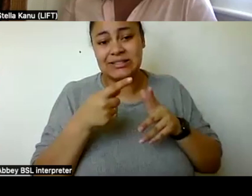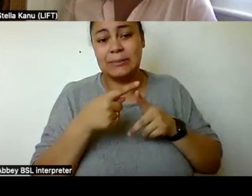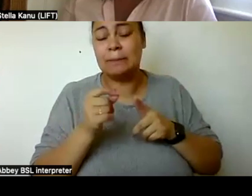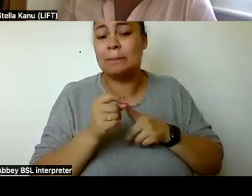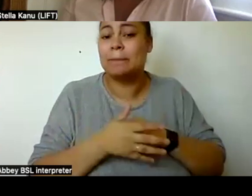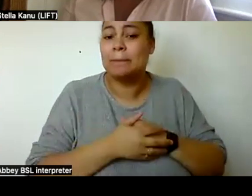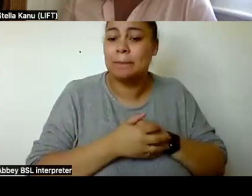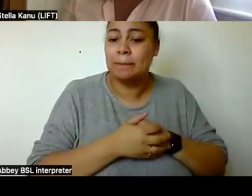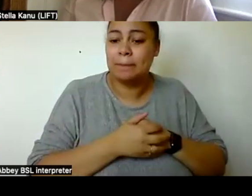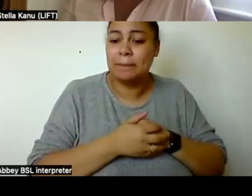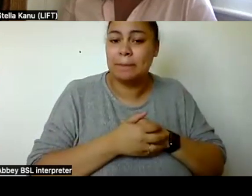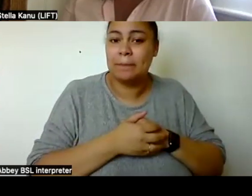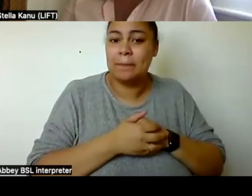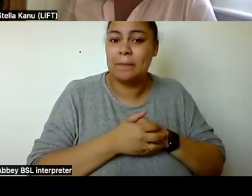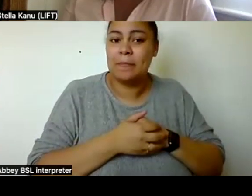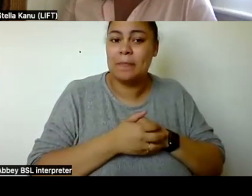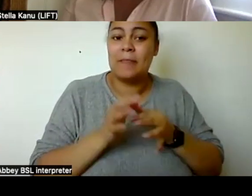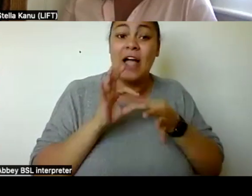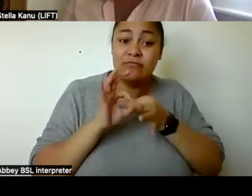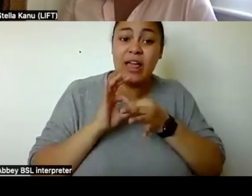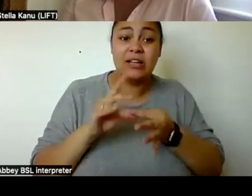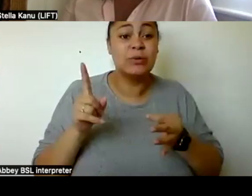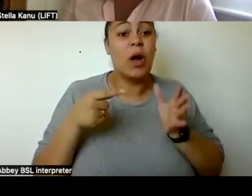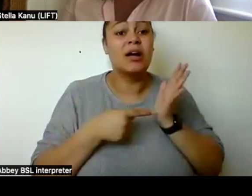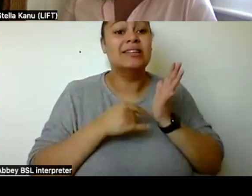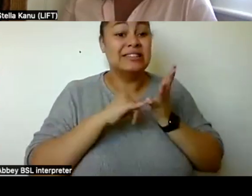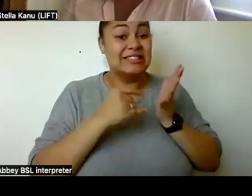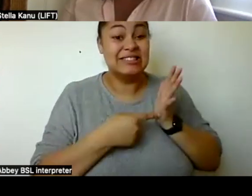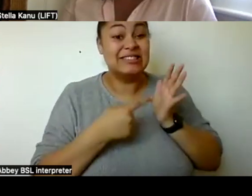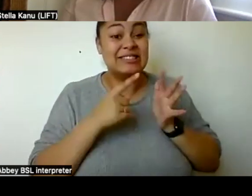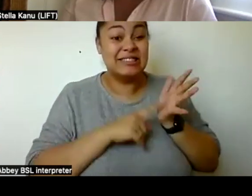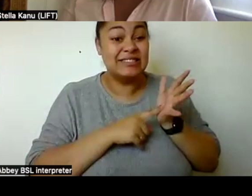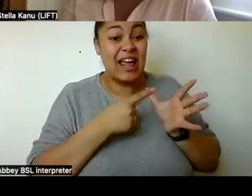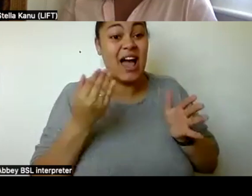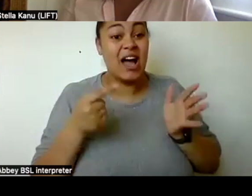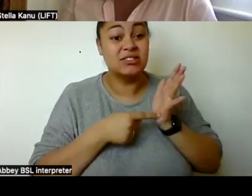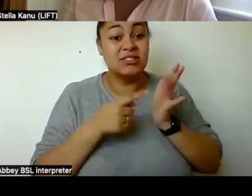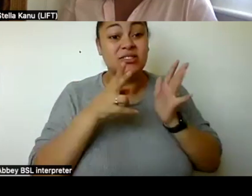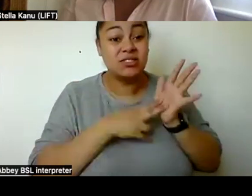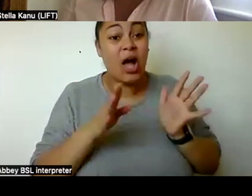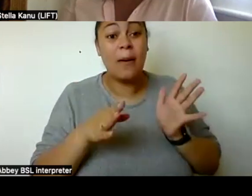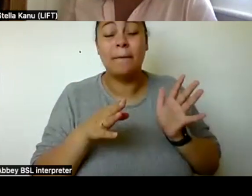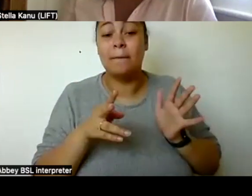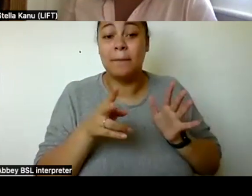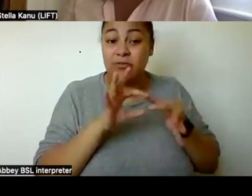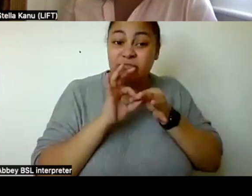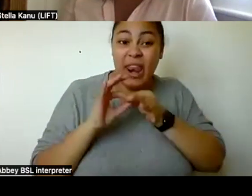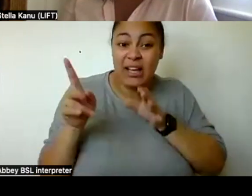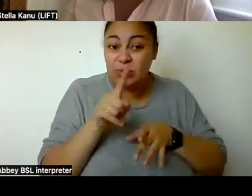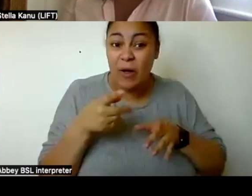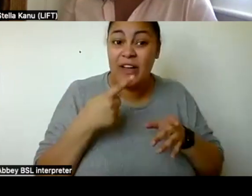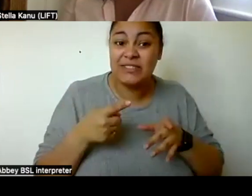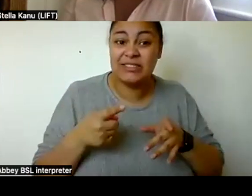And that does relate to what Stella and Tom were saying as well, certainly in the work that they've done to map the landscape in